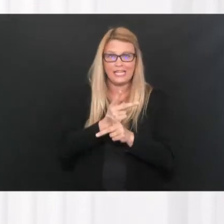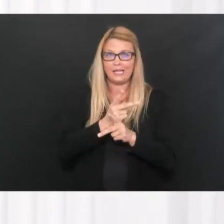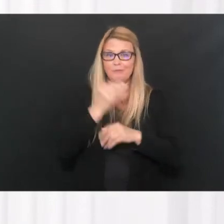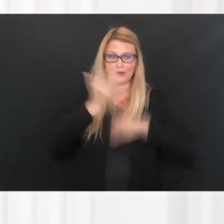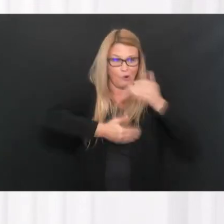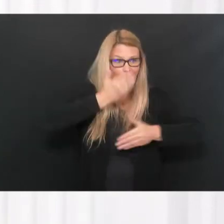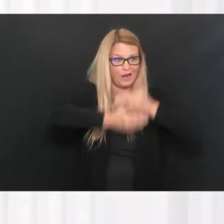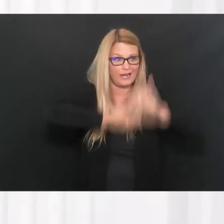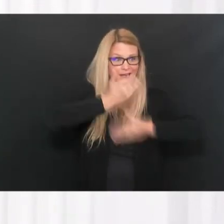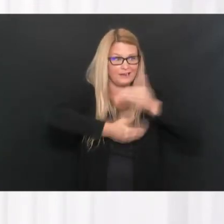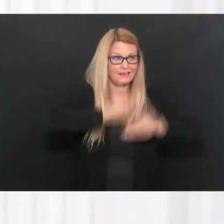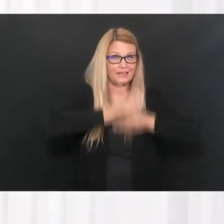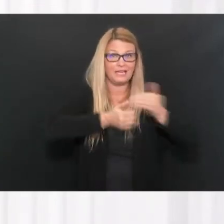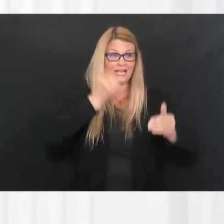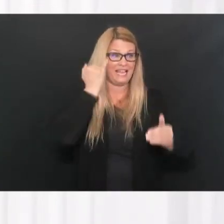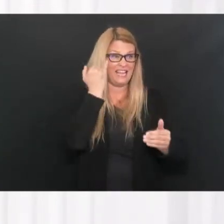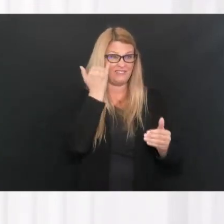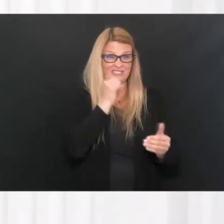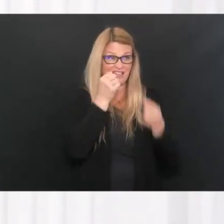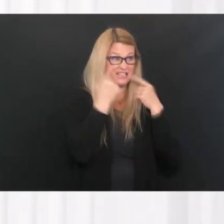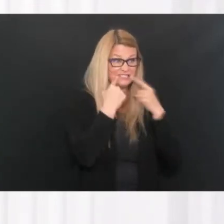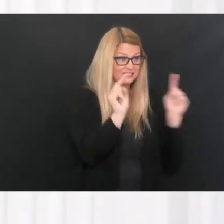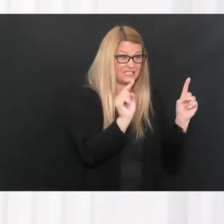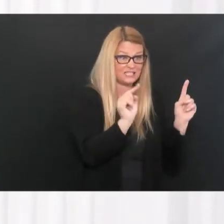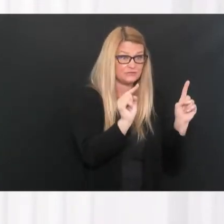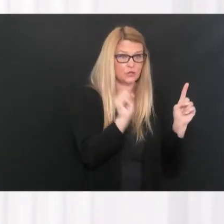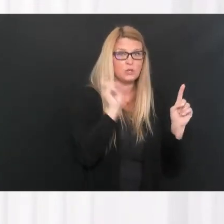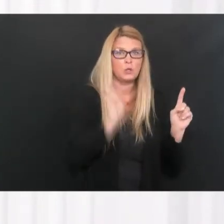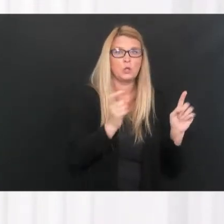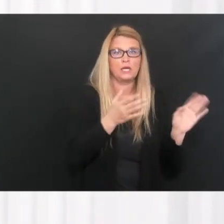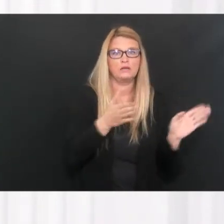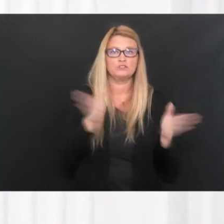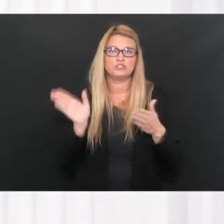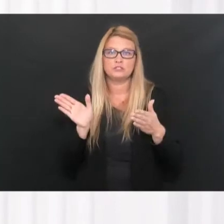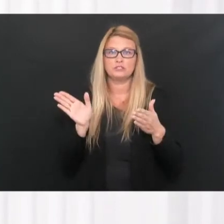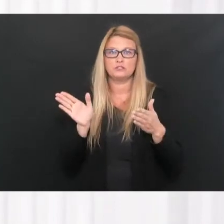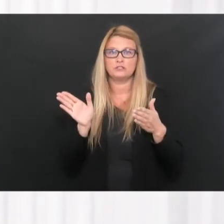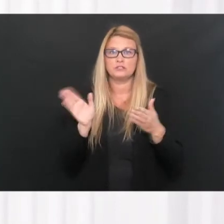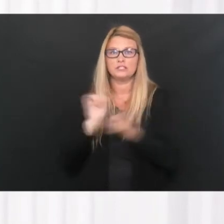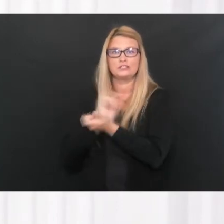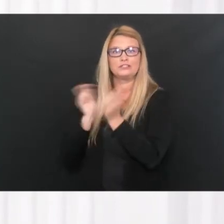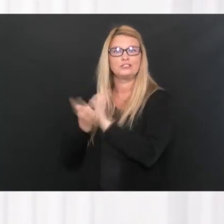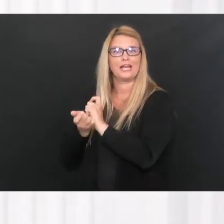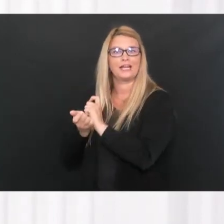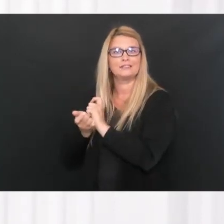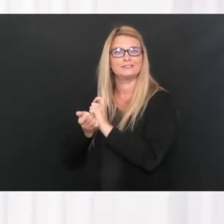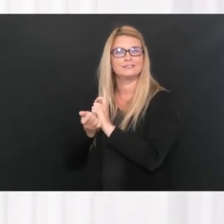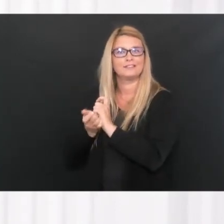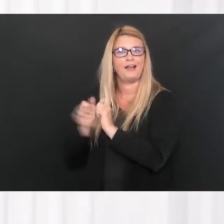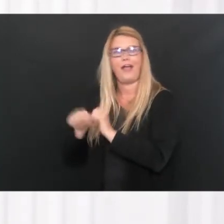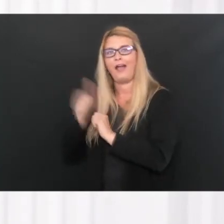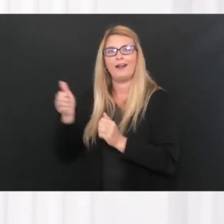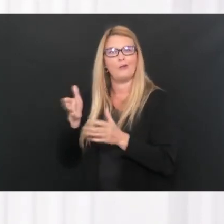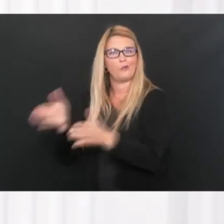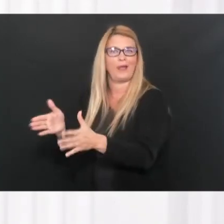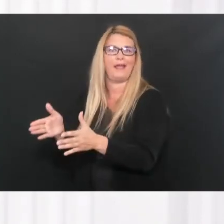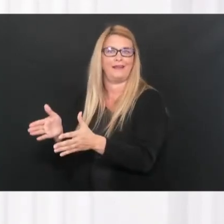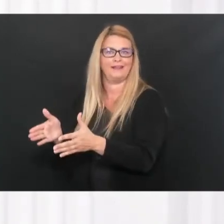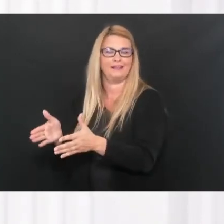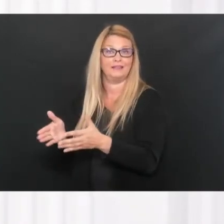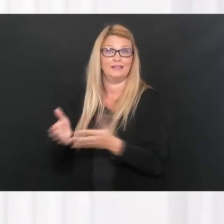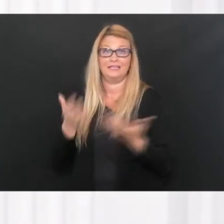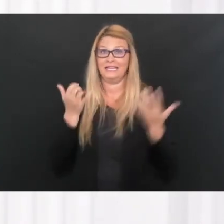long as it's working. When the play doesn't work anymore, you got to adjust and go to another play. And we are ahead